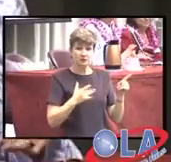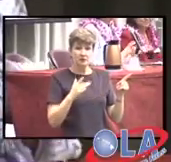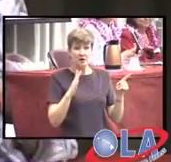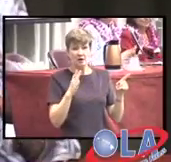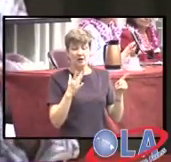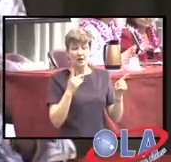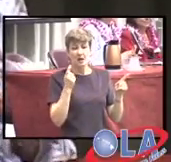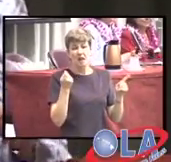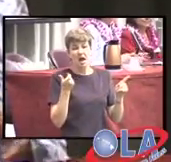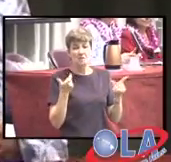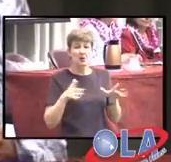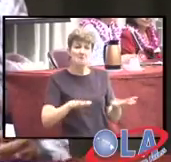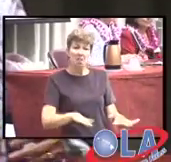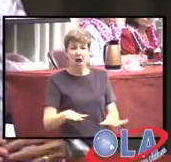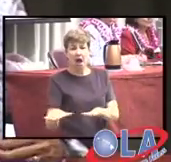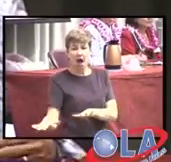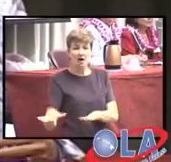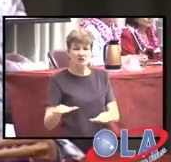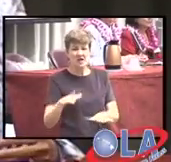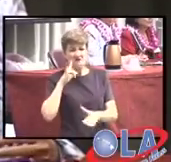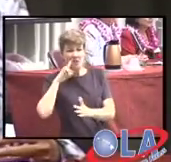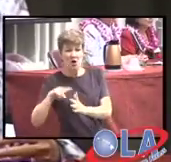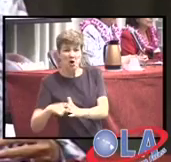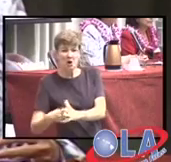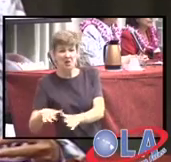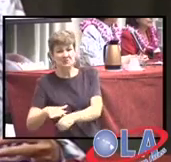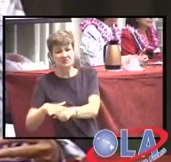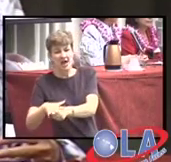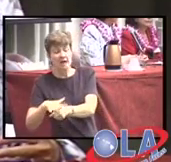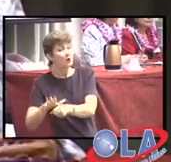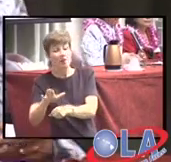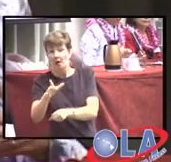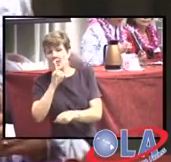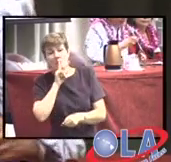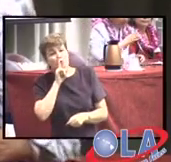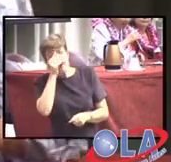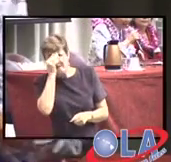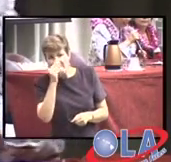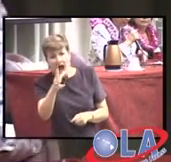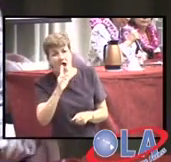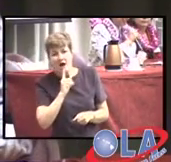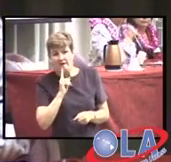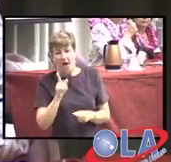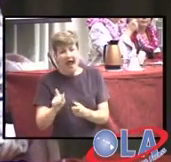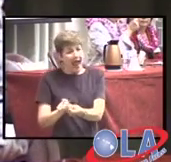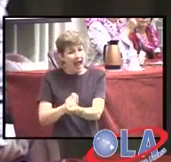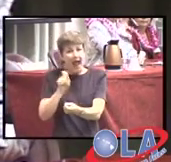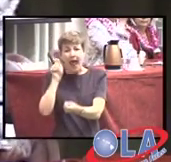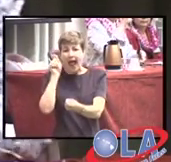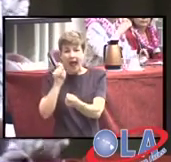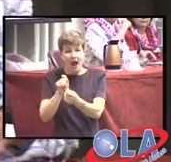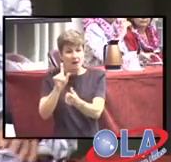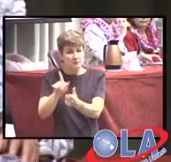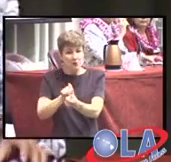little more lax in the early stages, when in fact accuracy